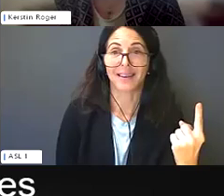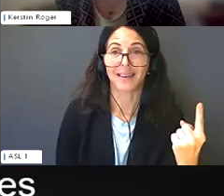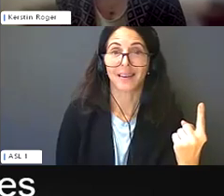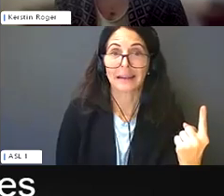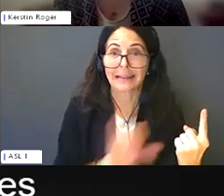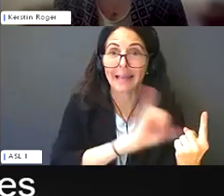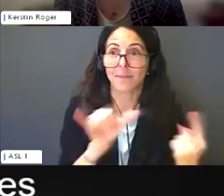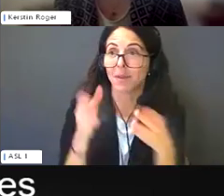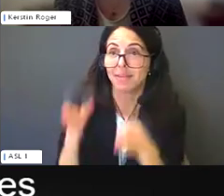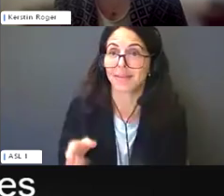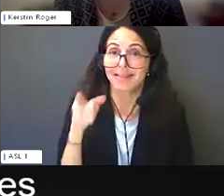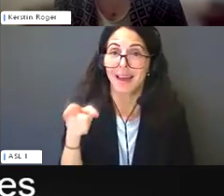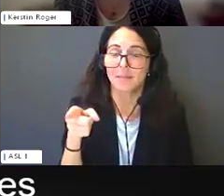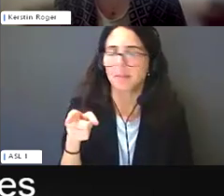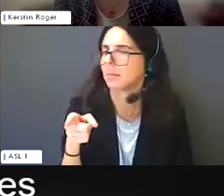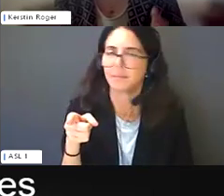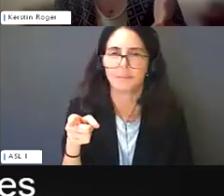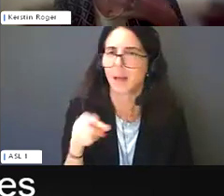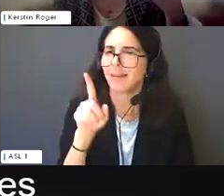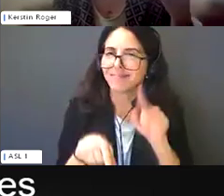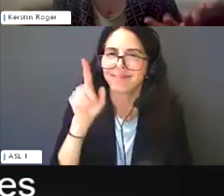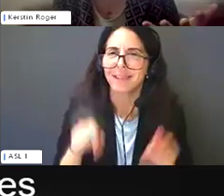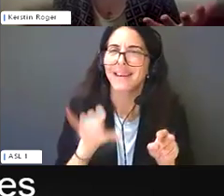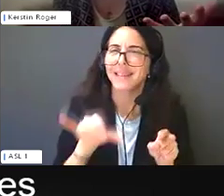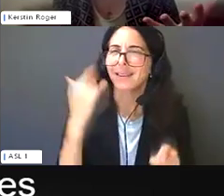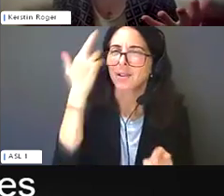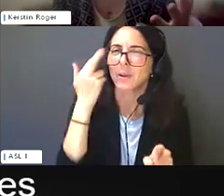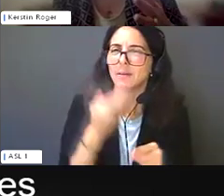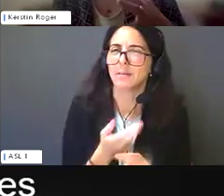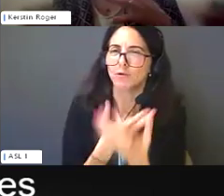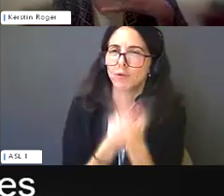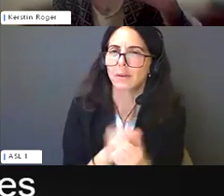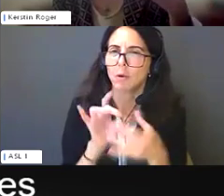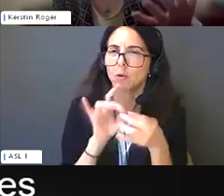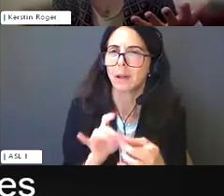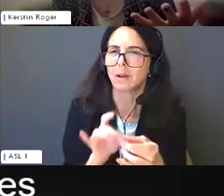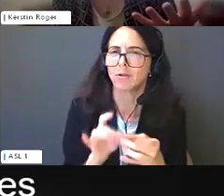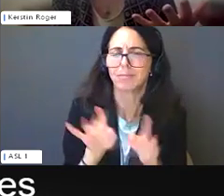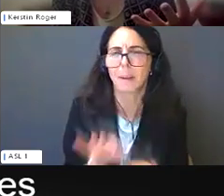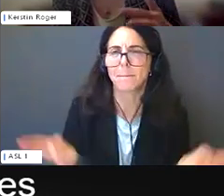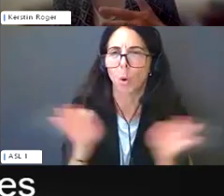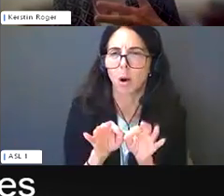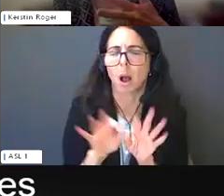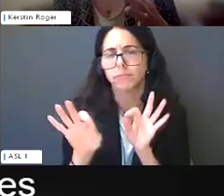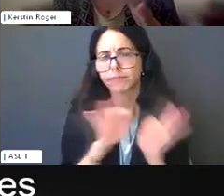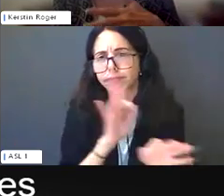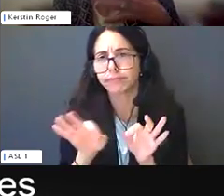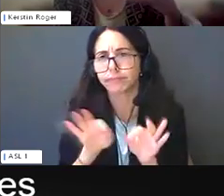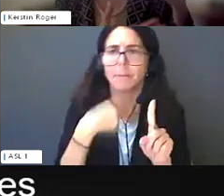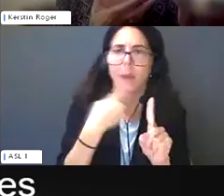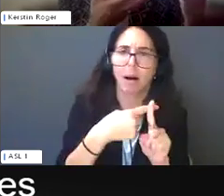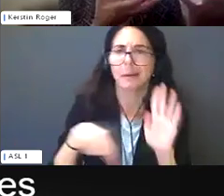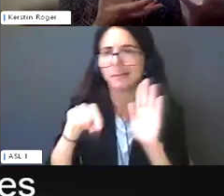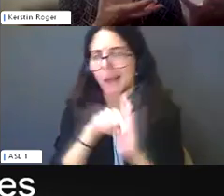where the trusting relationship is so important. Someone who can walk you through your options, who can discuss the pros and cons with you and